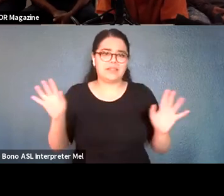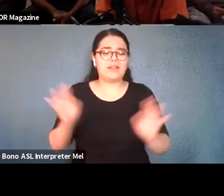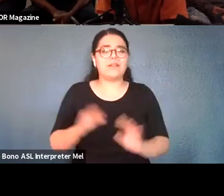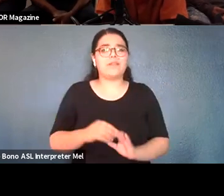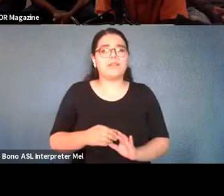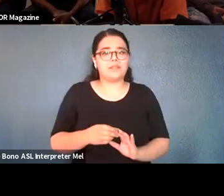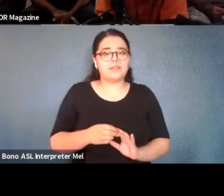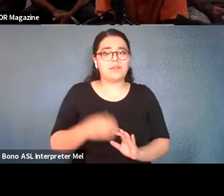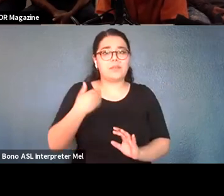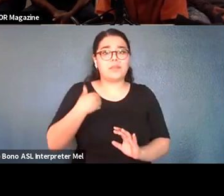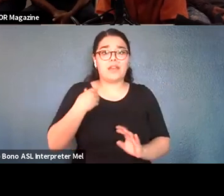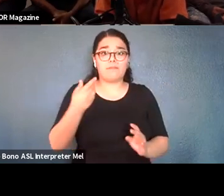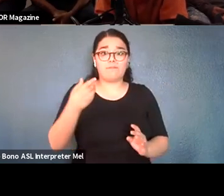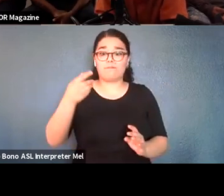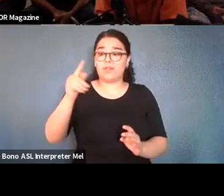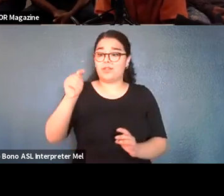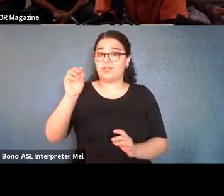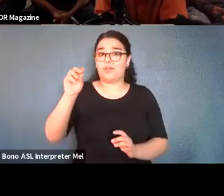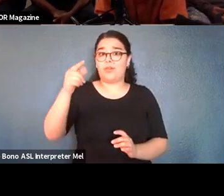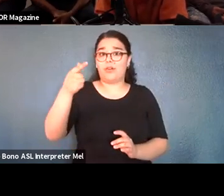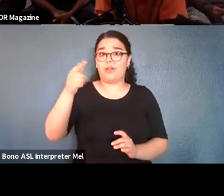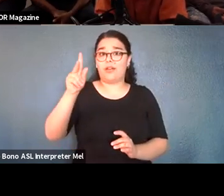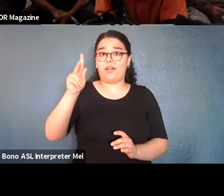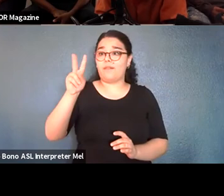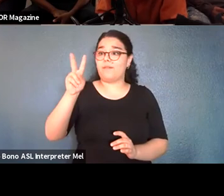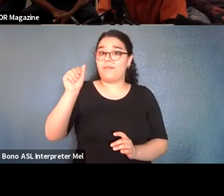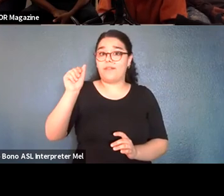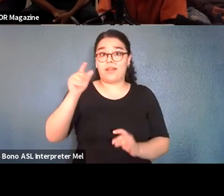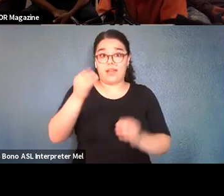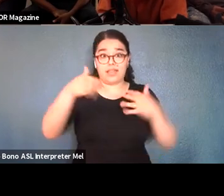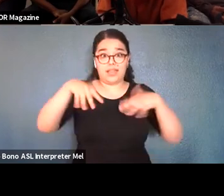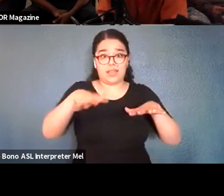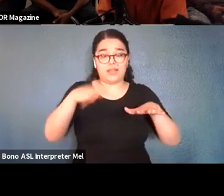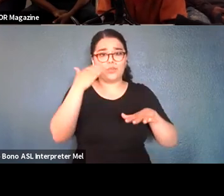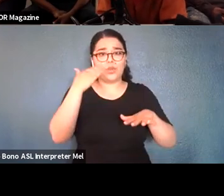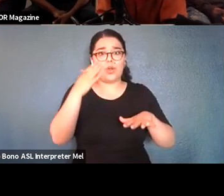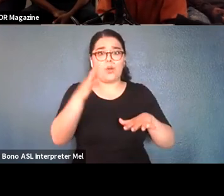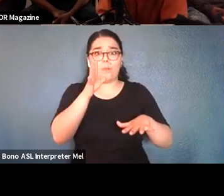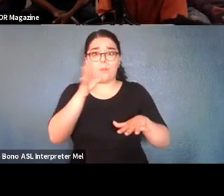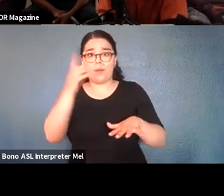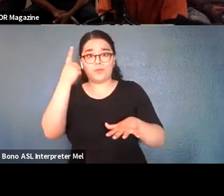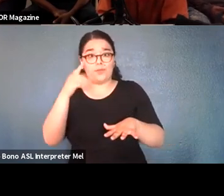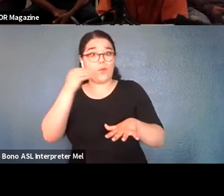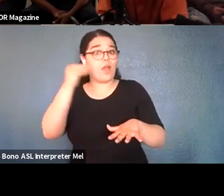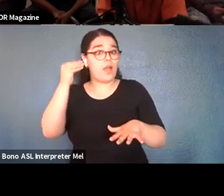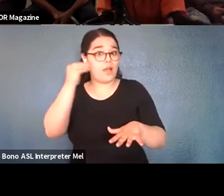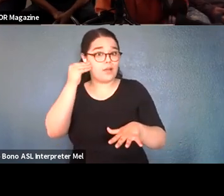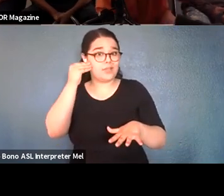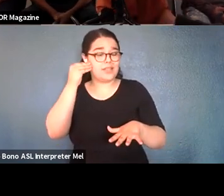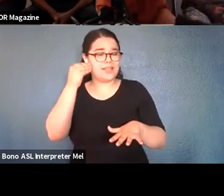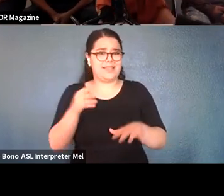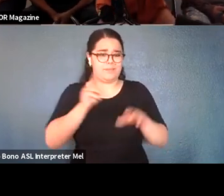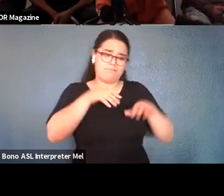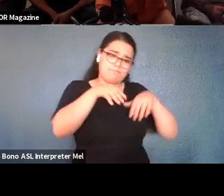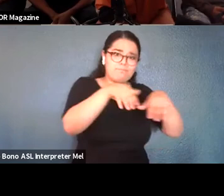Saslan Tongva land. When a group of mamas tried to follow Moms for Housing, the sheriffs came in with guns and tanks. That's